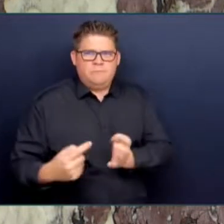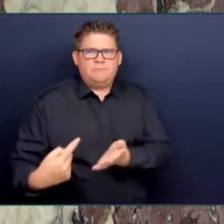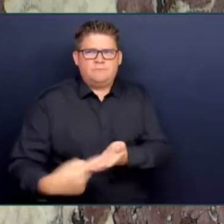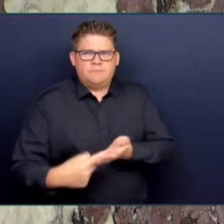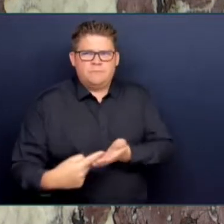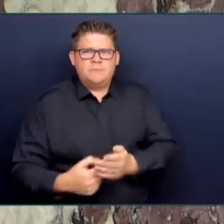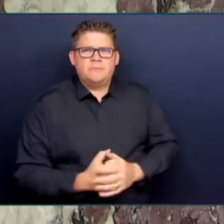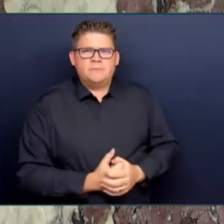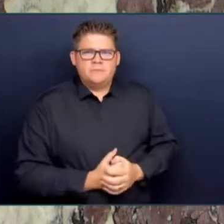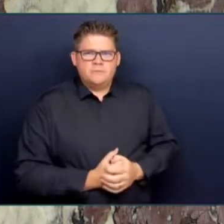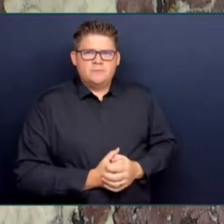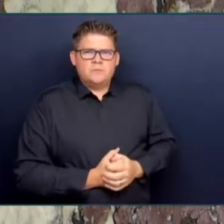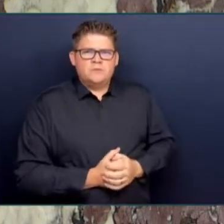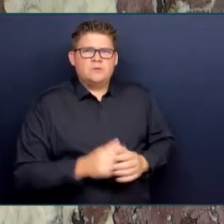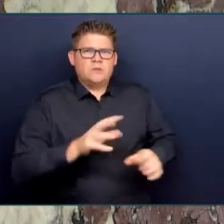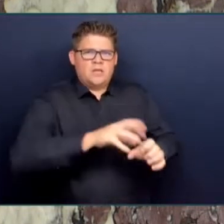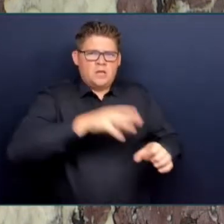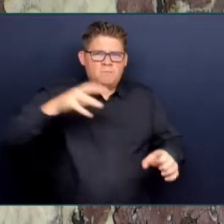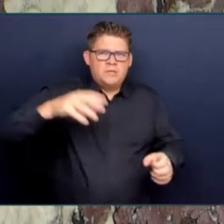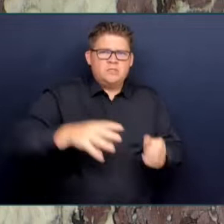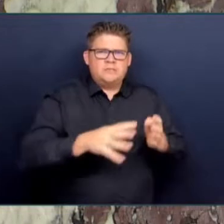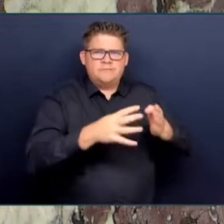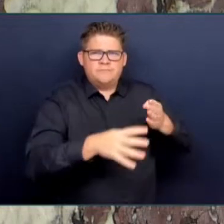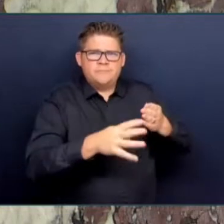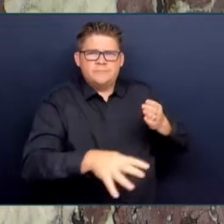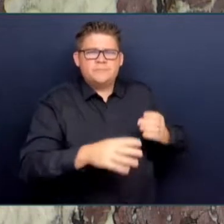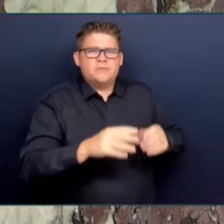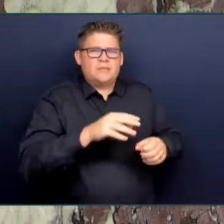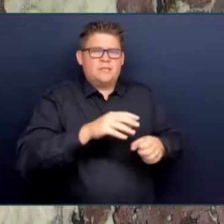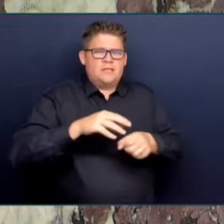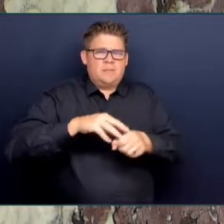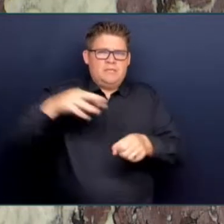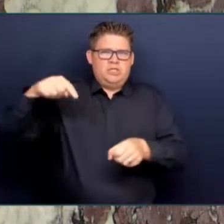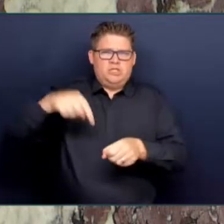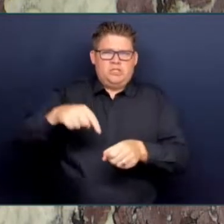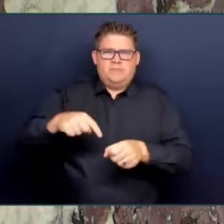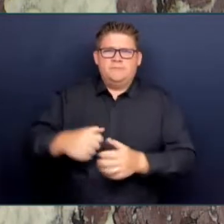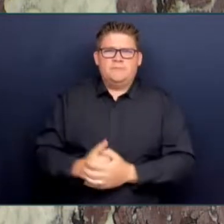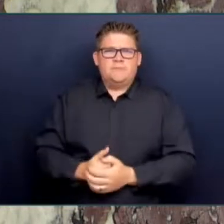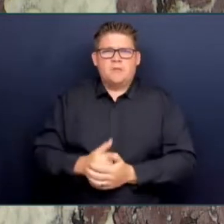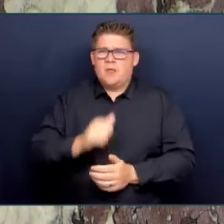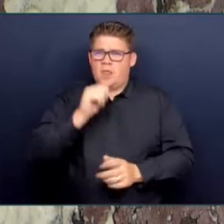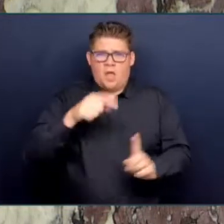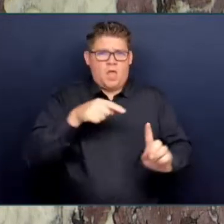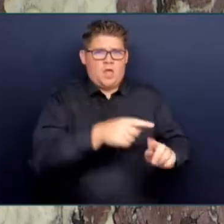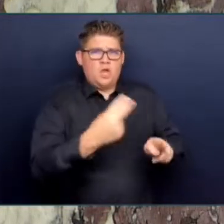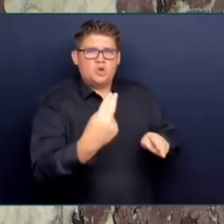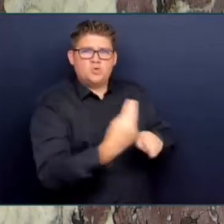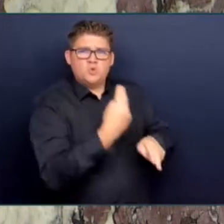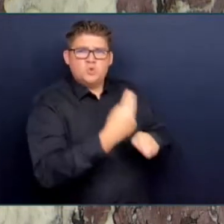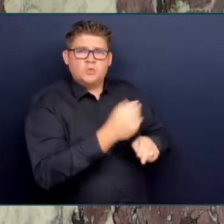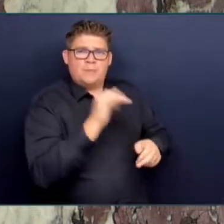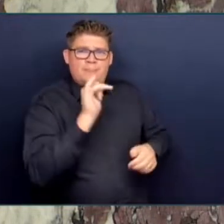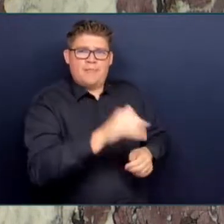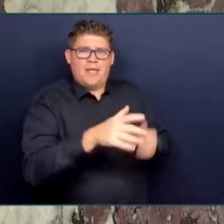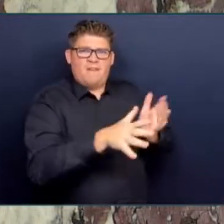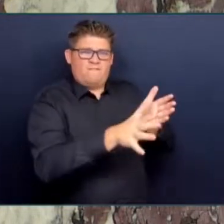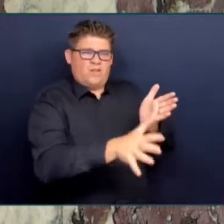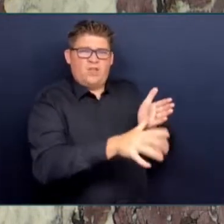from fertilizers and not on the nitrogen fertilizers themselves. But again, there was